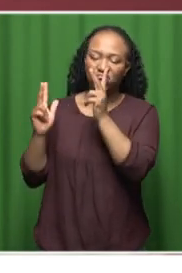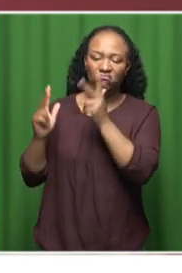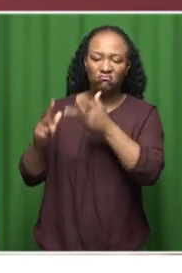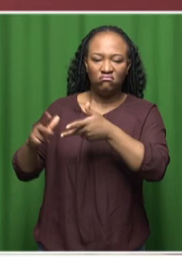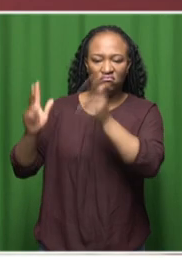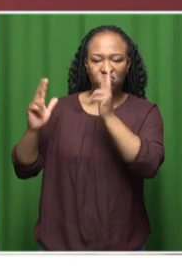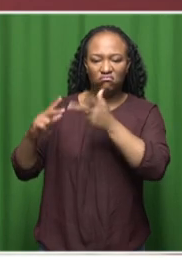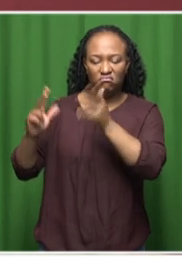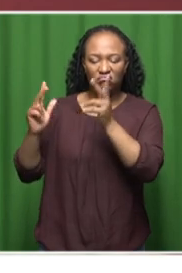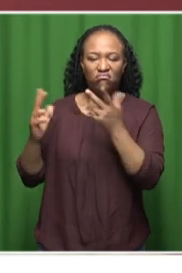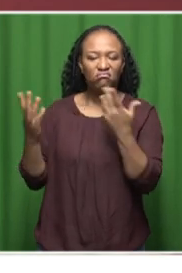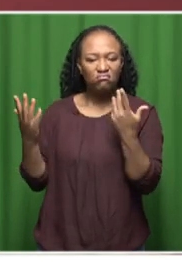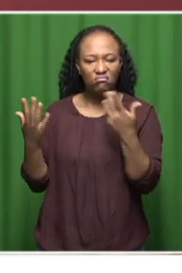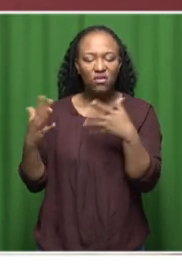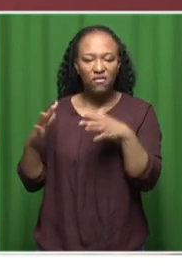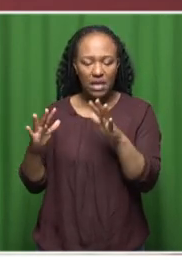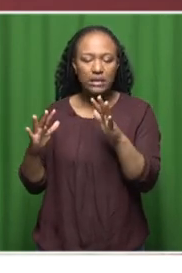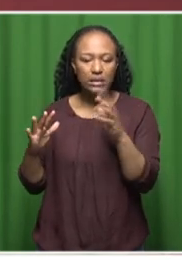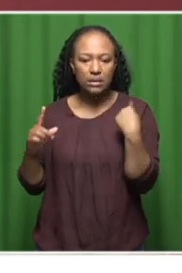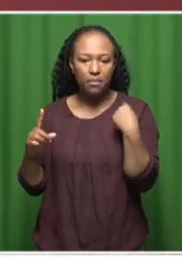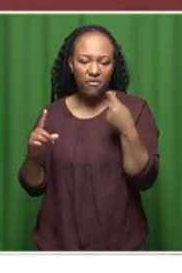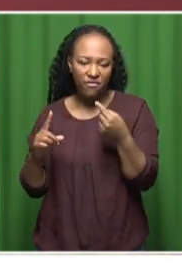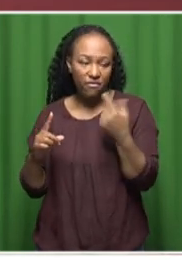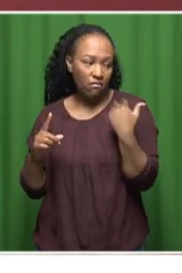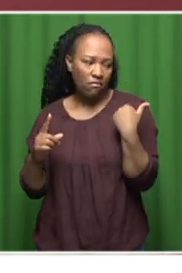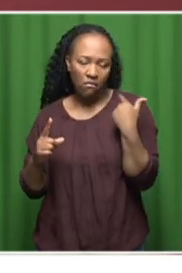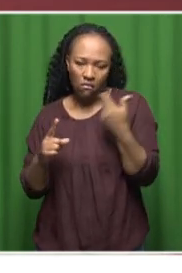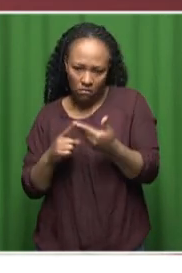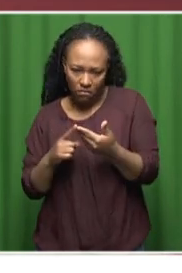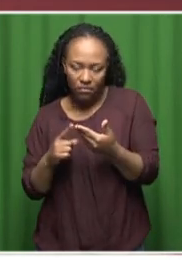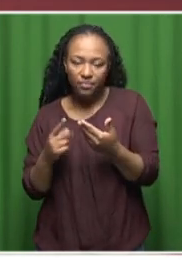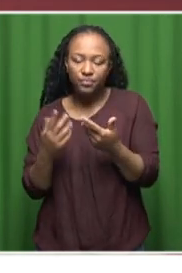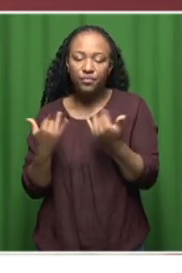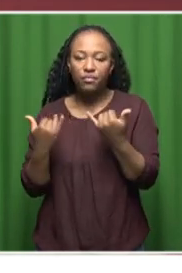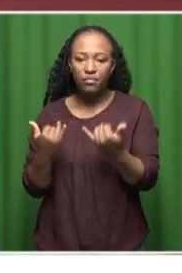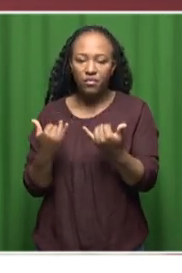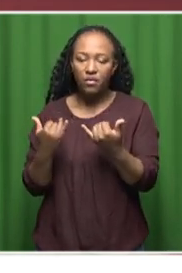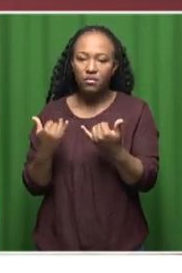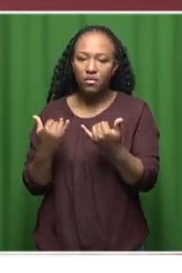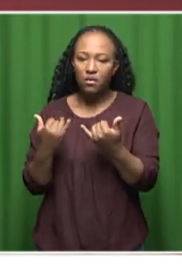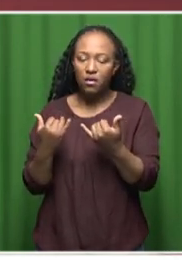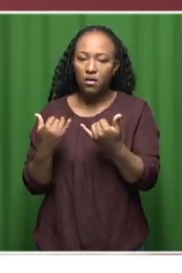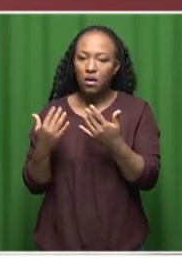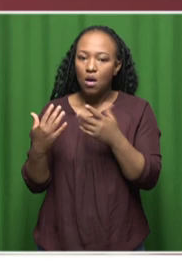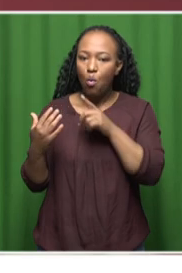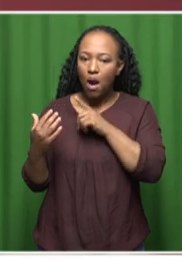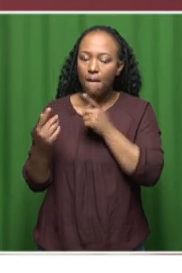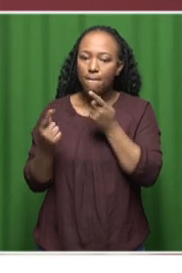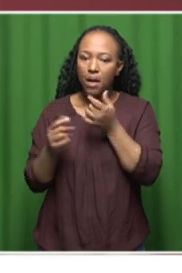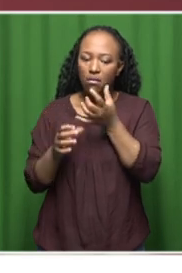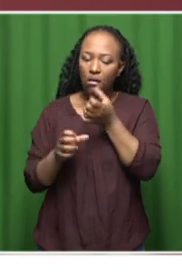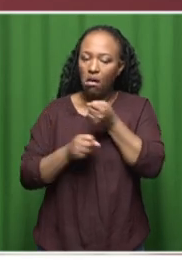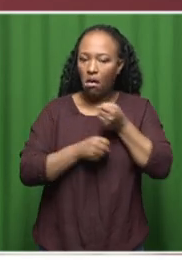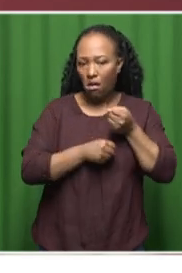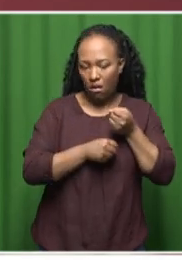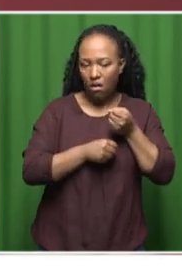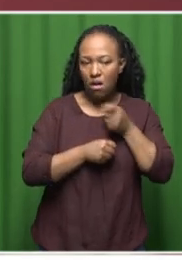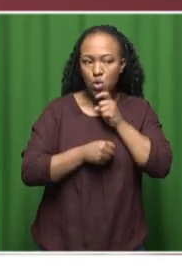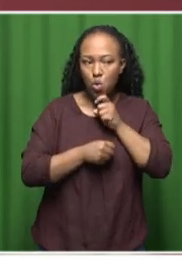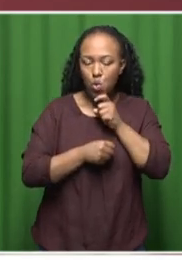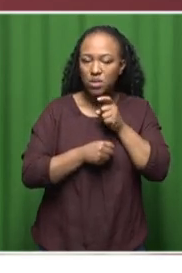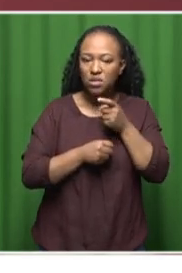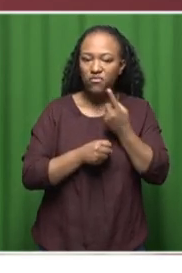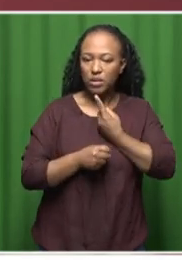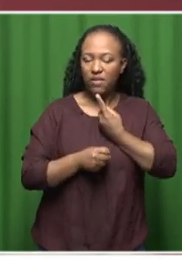municipality has subjected them to. And it will be creative of them to withhold the money, maybe use it for themselves